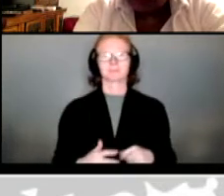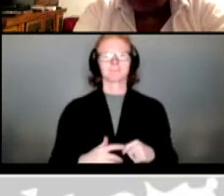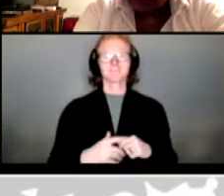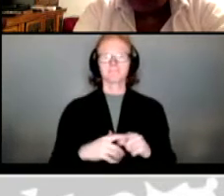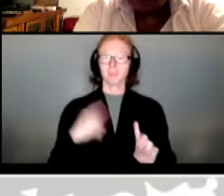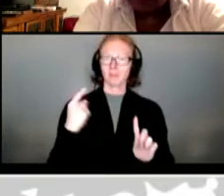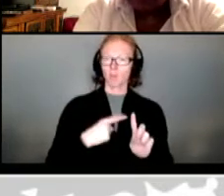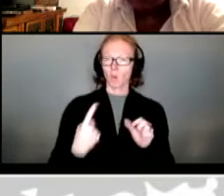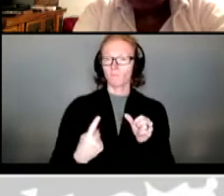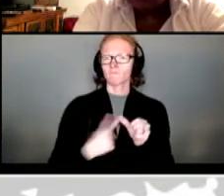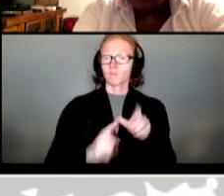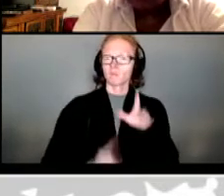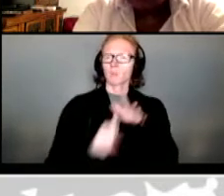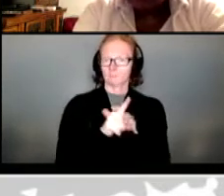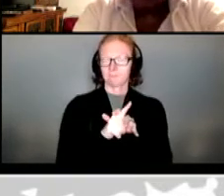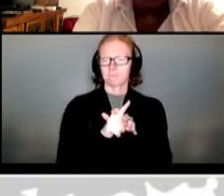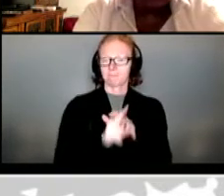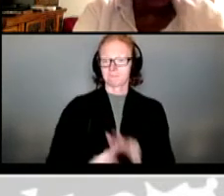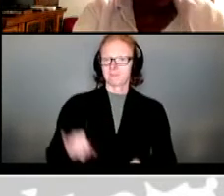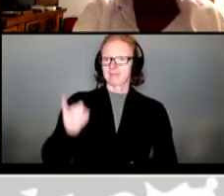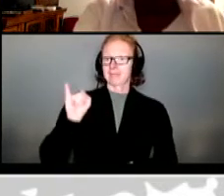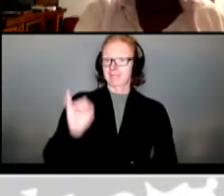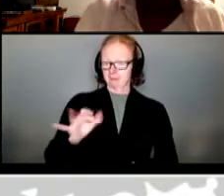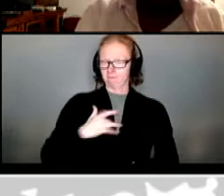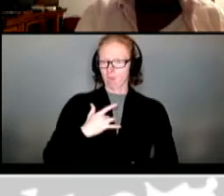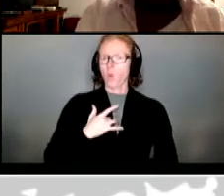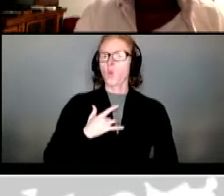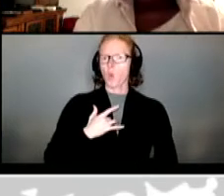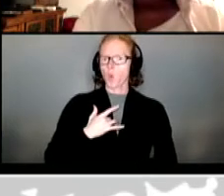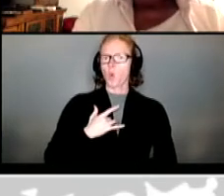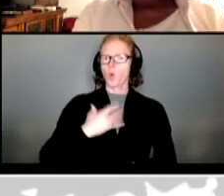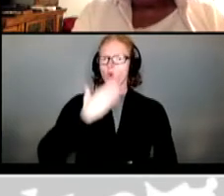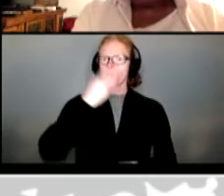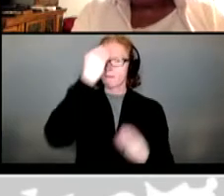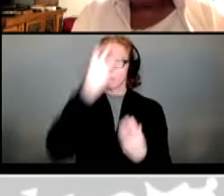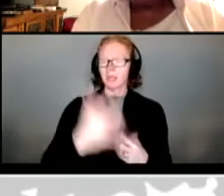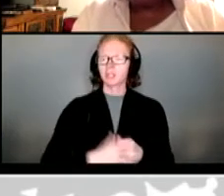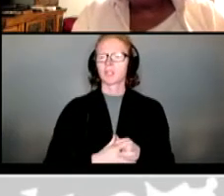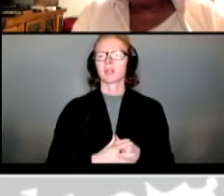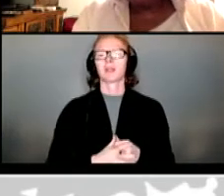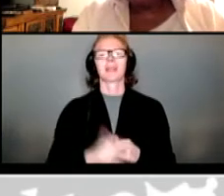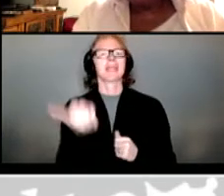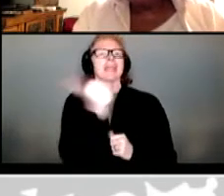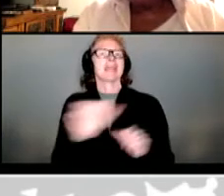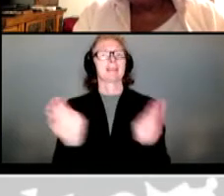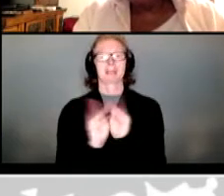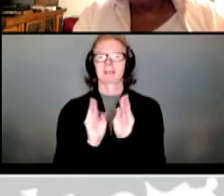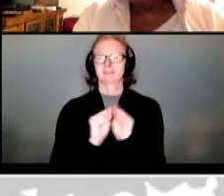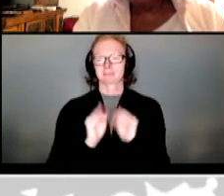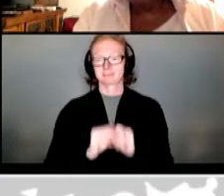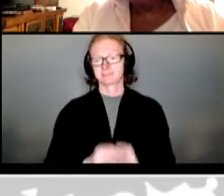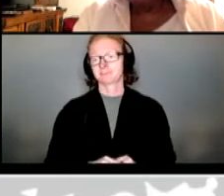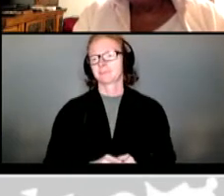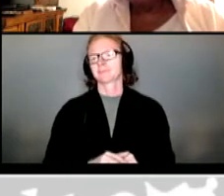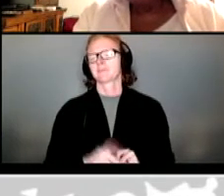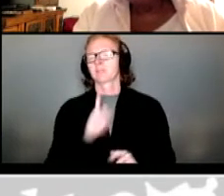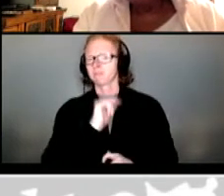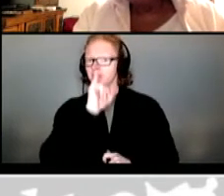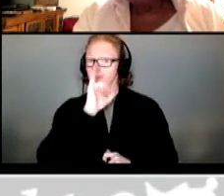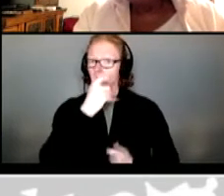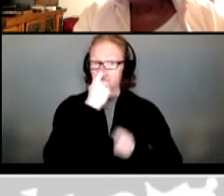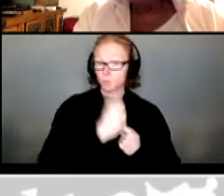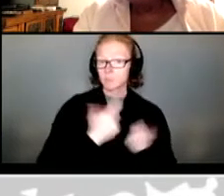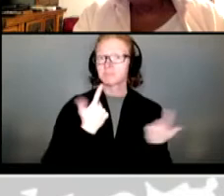see if they find it informative for them, this meeting, subcommittee meetings, any meetings that they feel interested in going